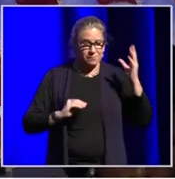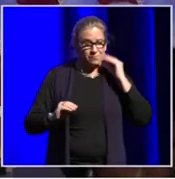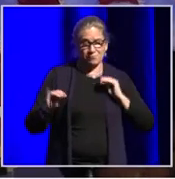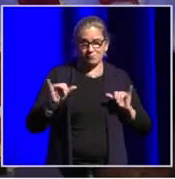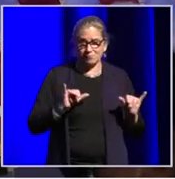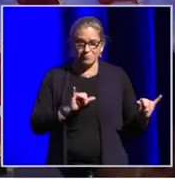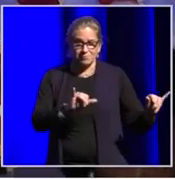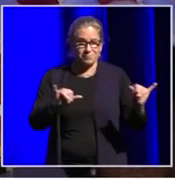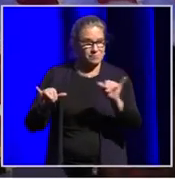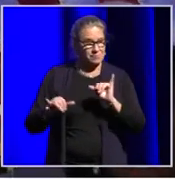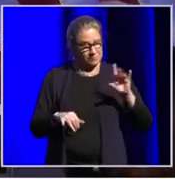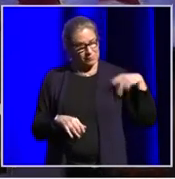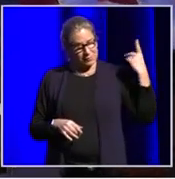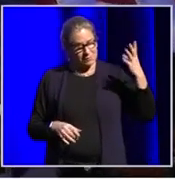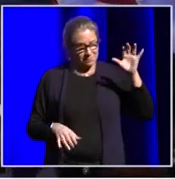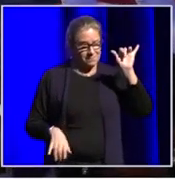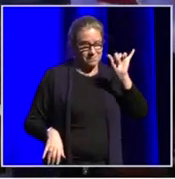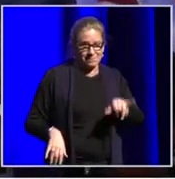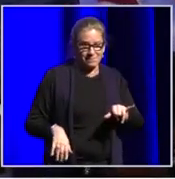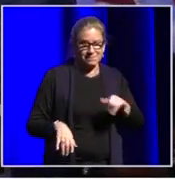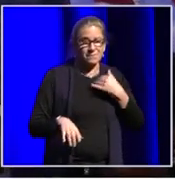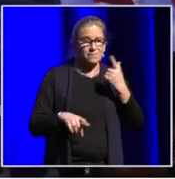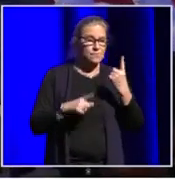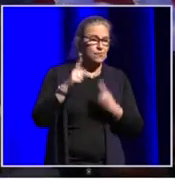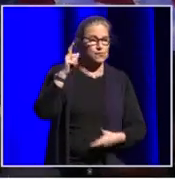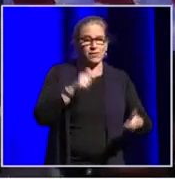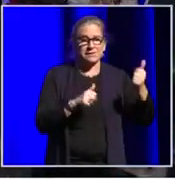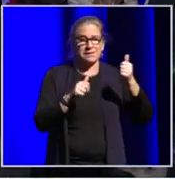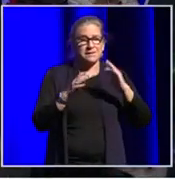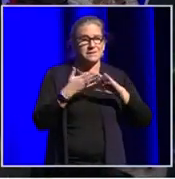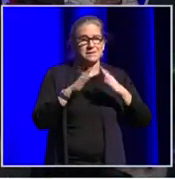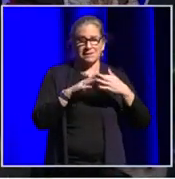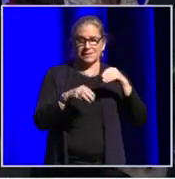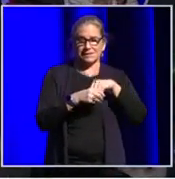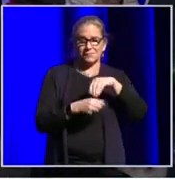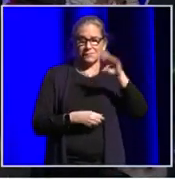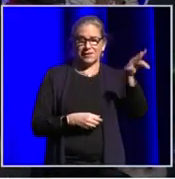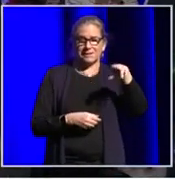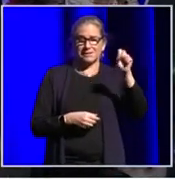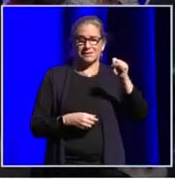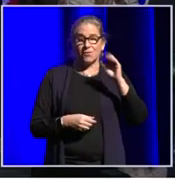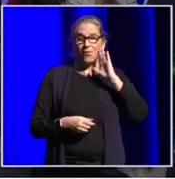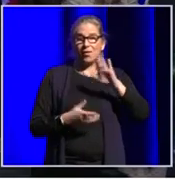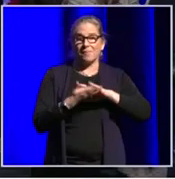in the world and one day will become the 51st state of the United States of America.